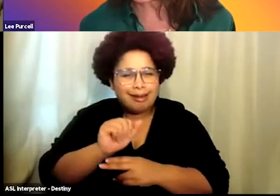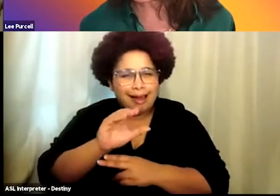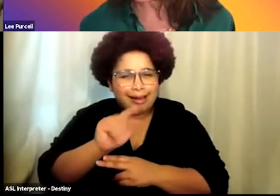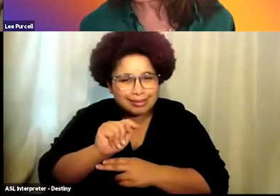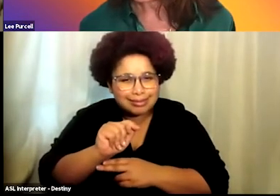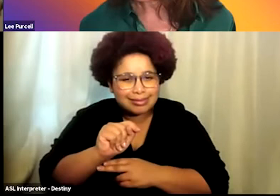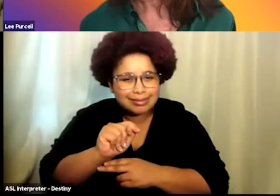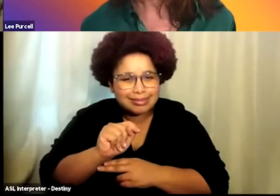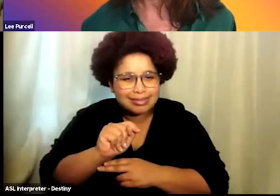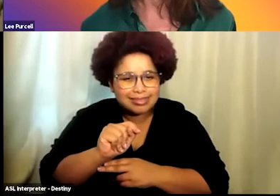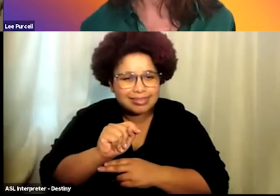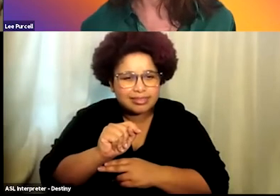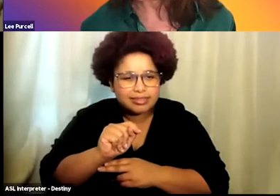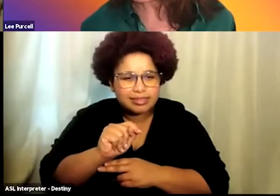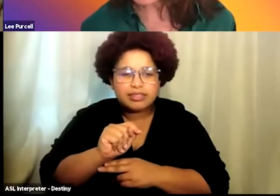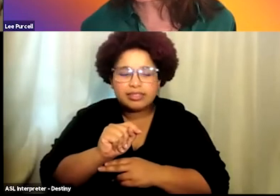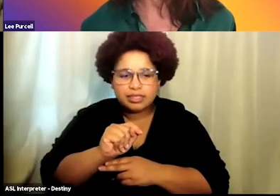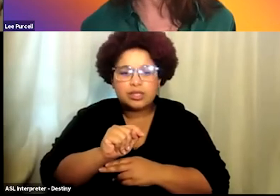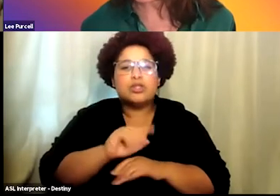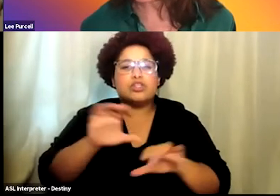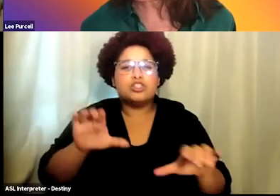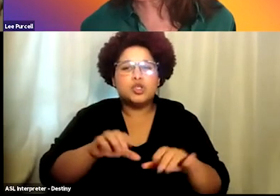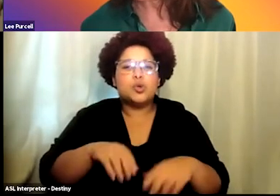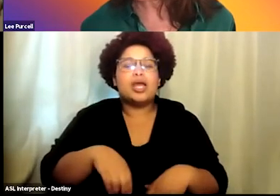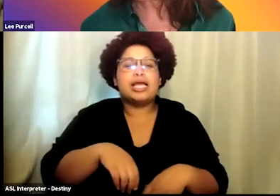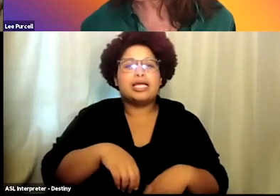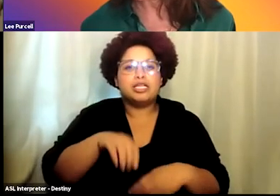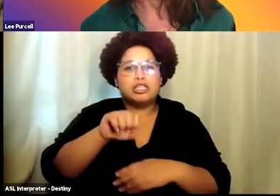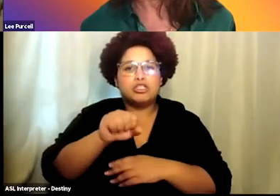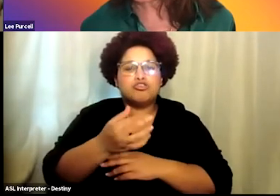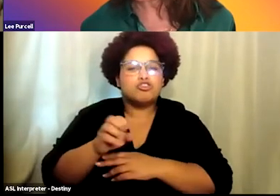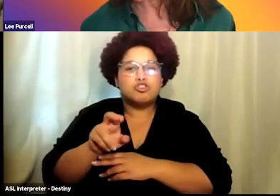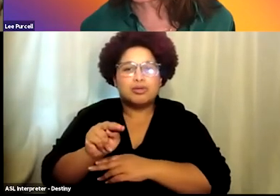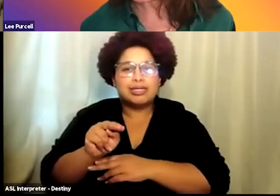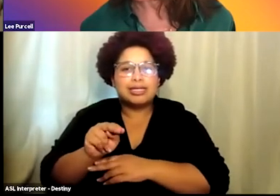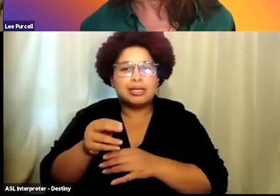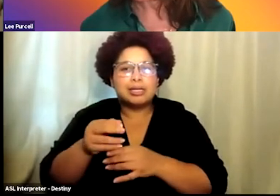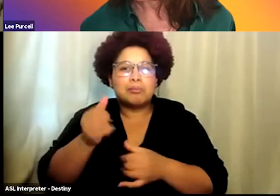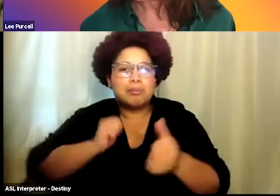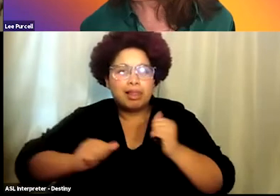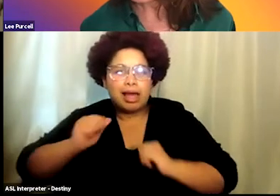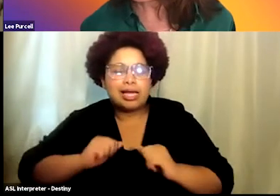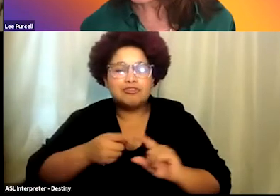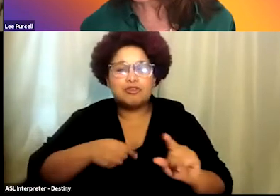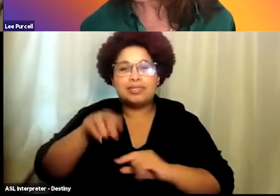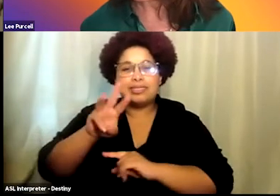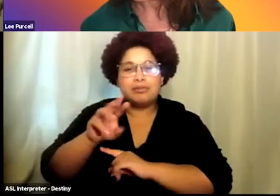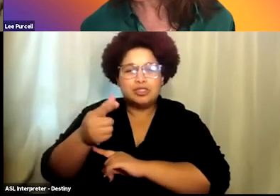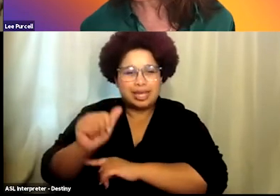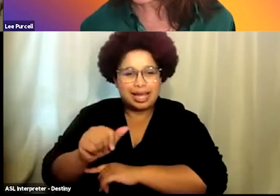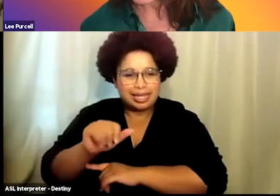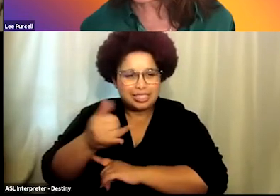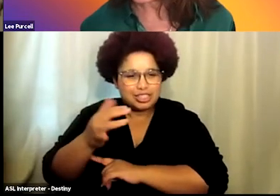get that they're doing screenplays, they're writers. It's a group from WGA. Do you remember,